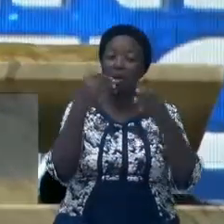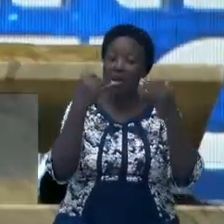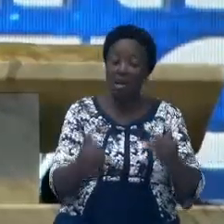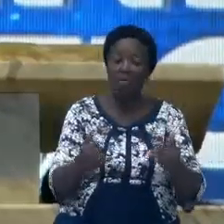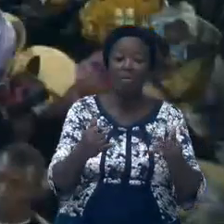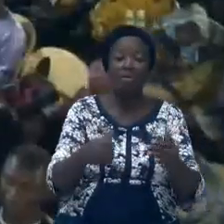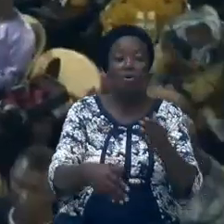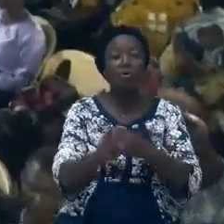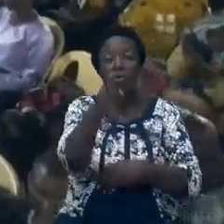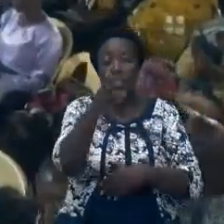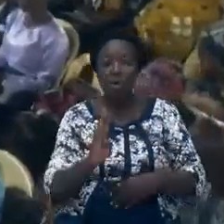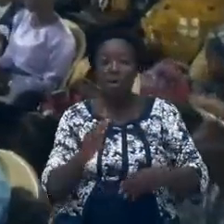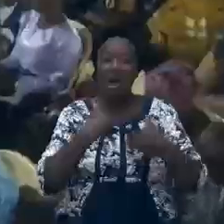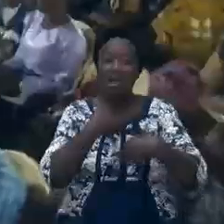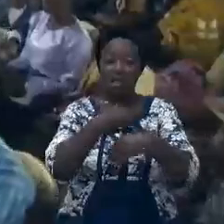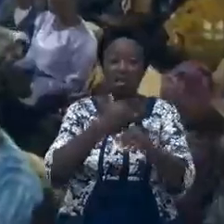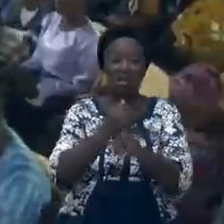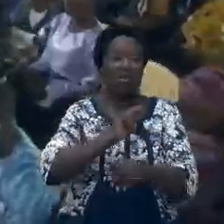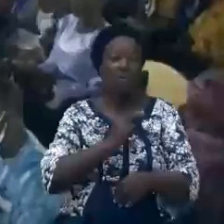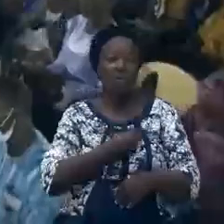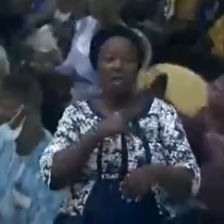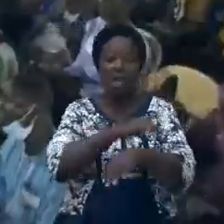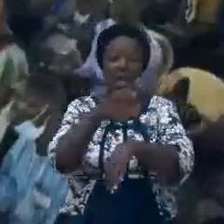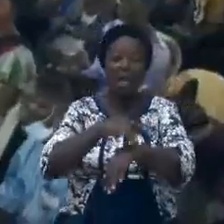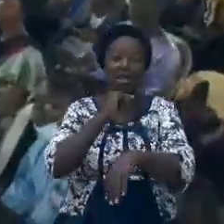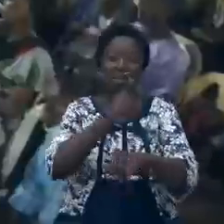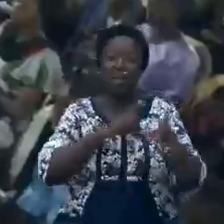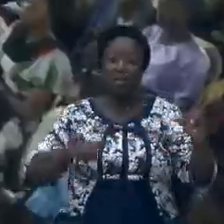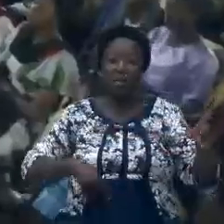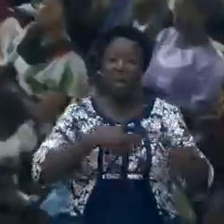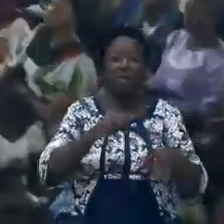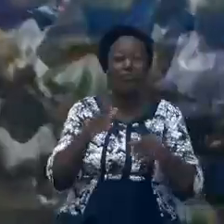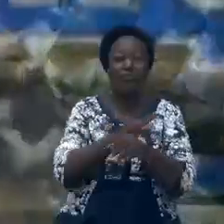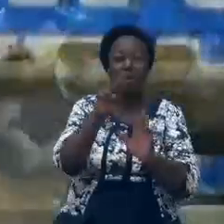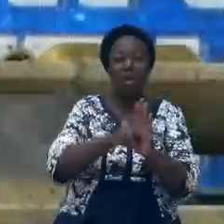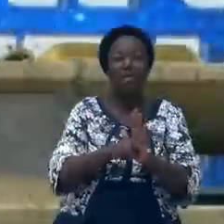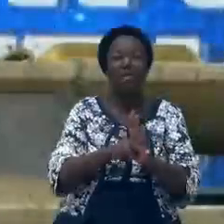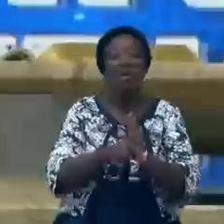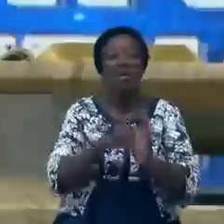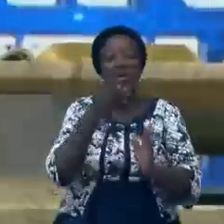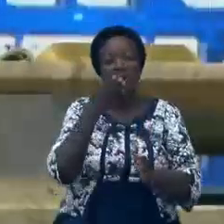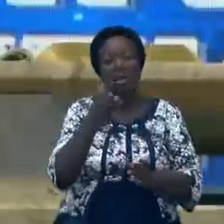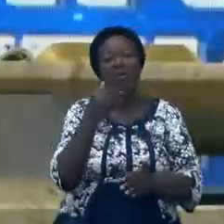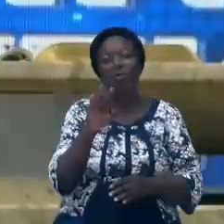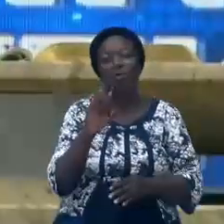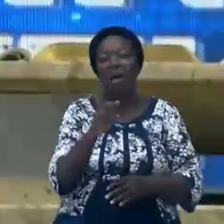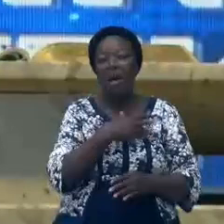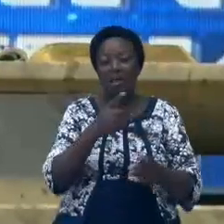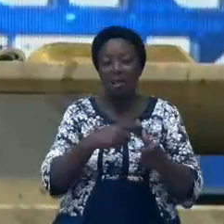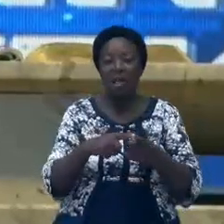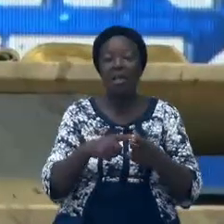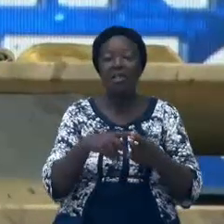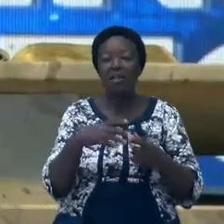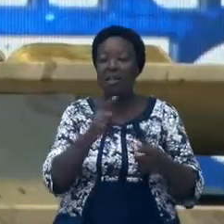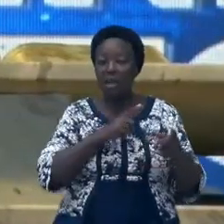to you there. Now, God has created us, and the earth is the Lord's, and the